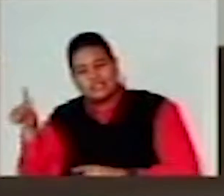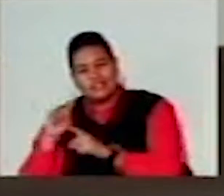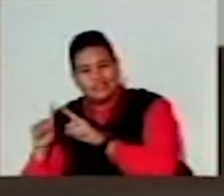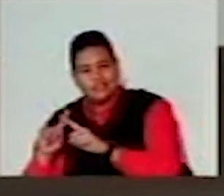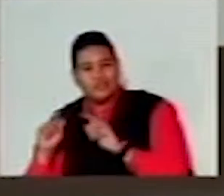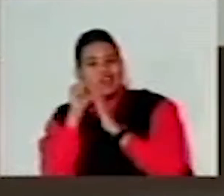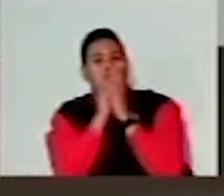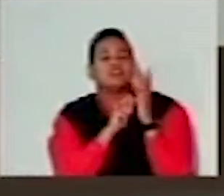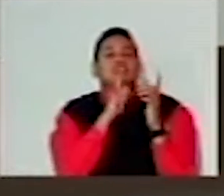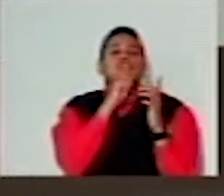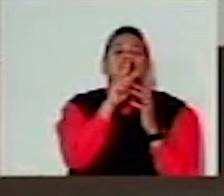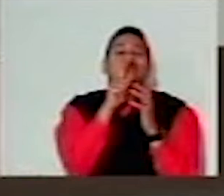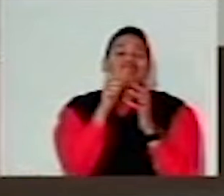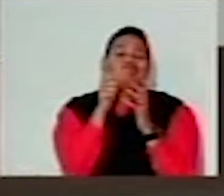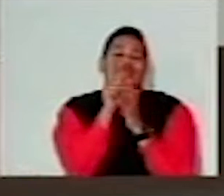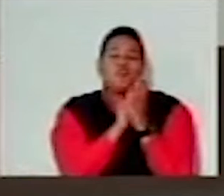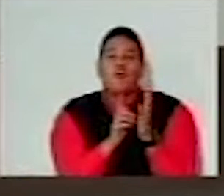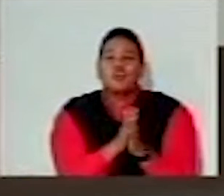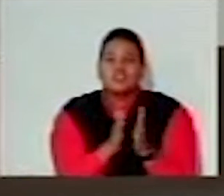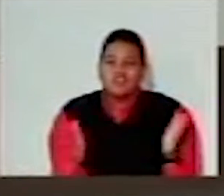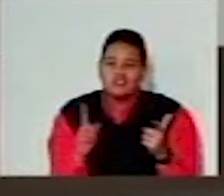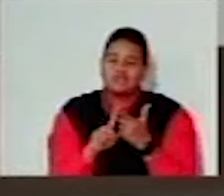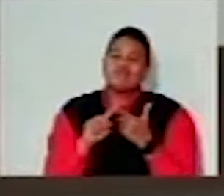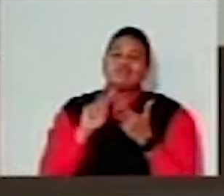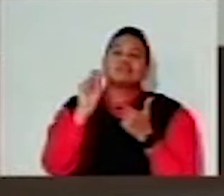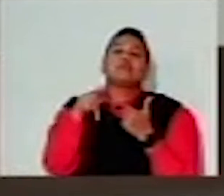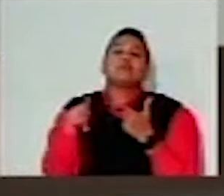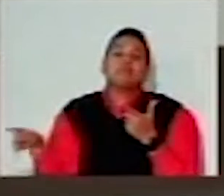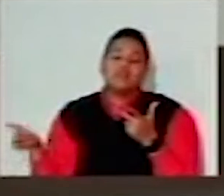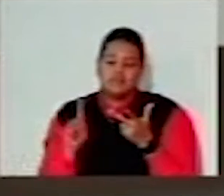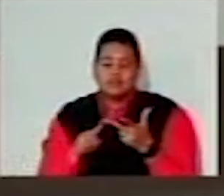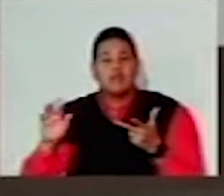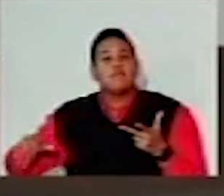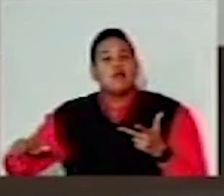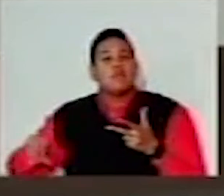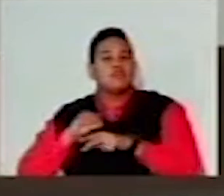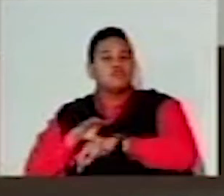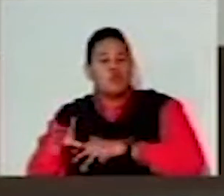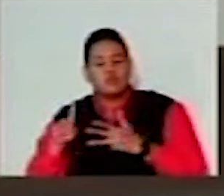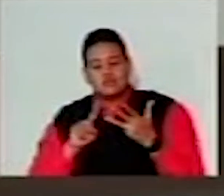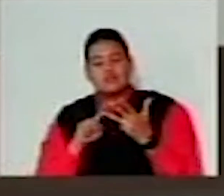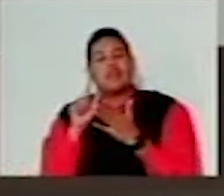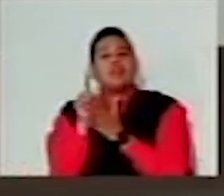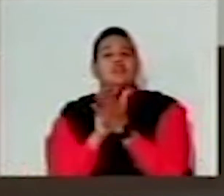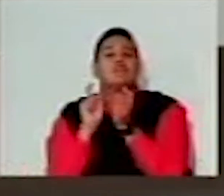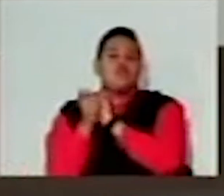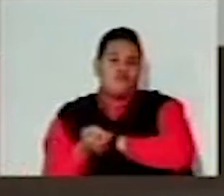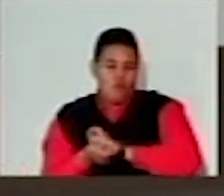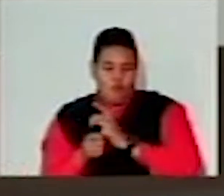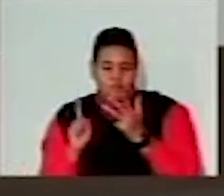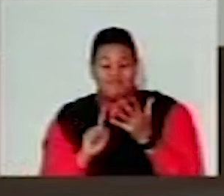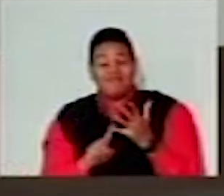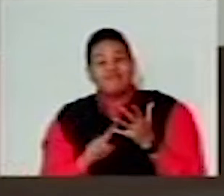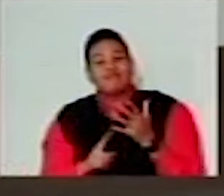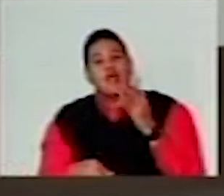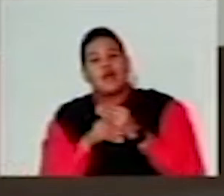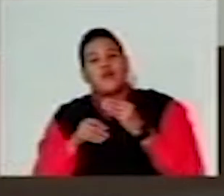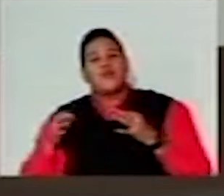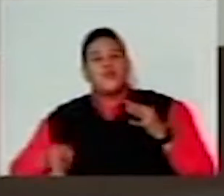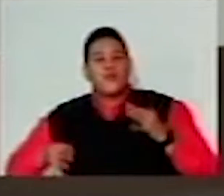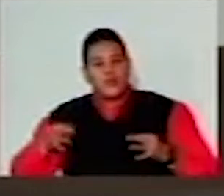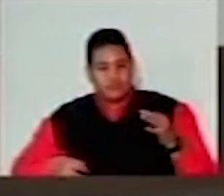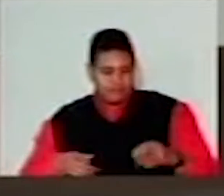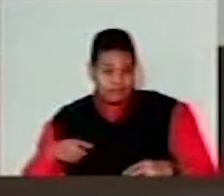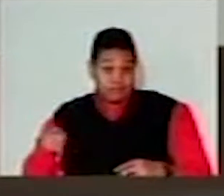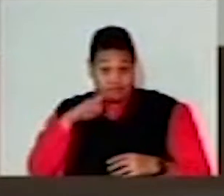namely the Attorney General's Chambers, the DPP, the Parliamentary Council, legal reform, as well as the courts.